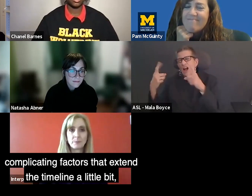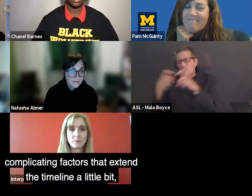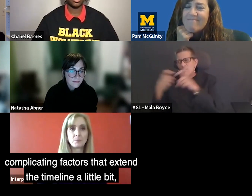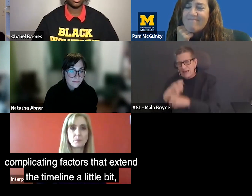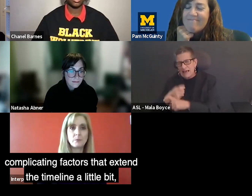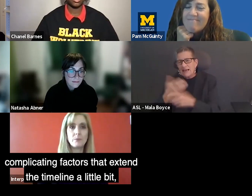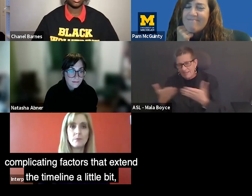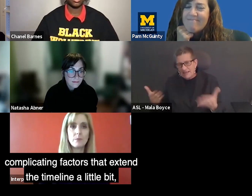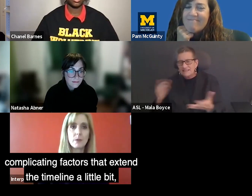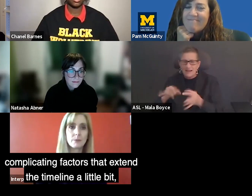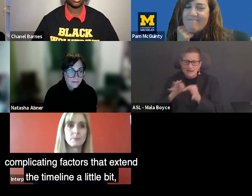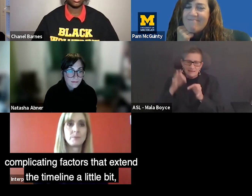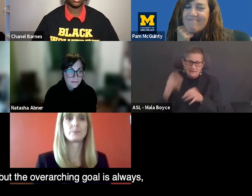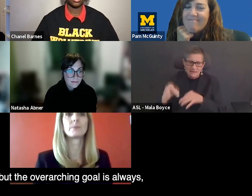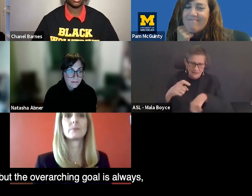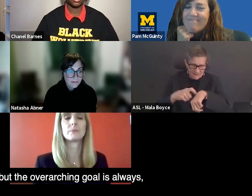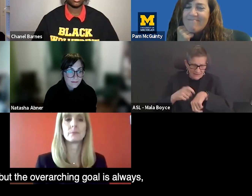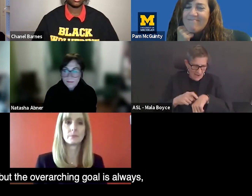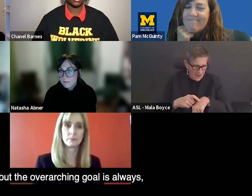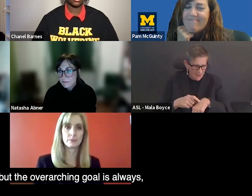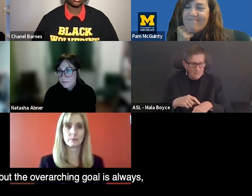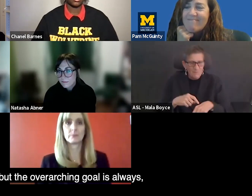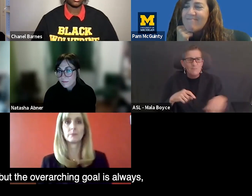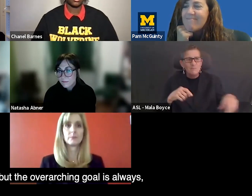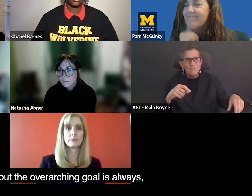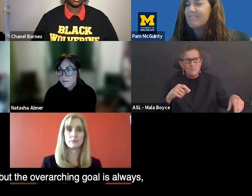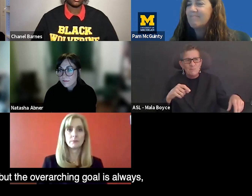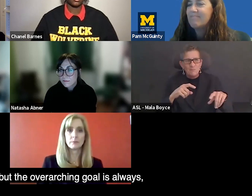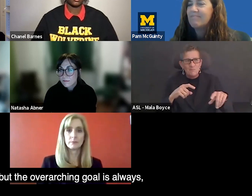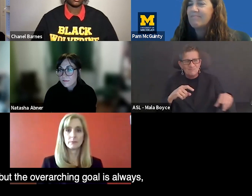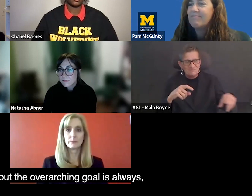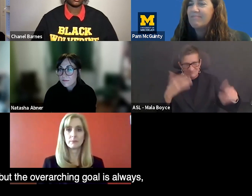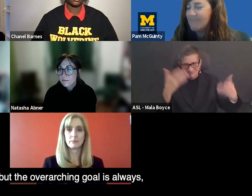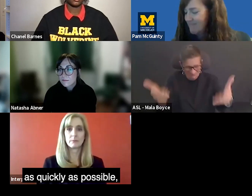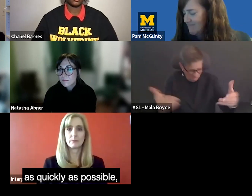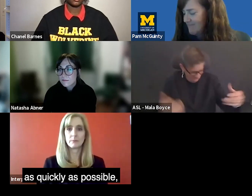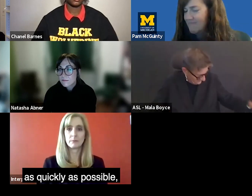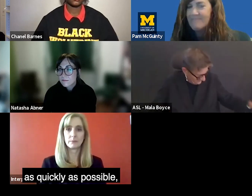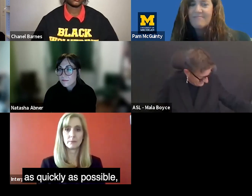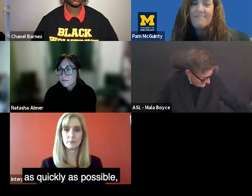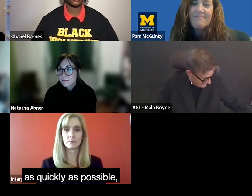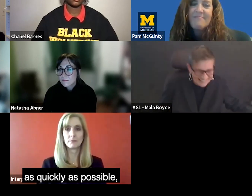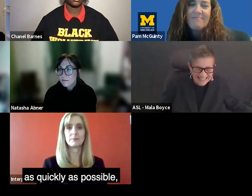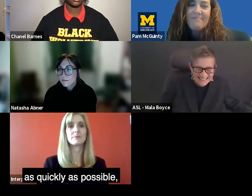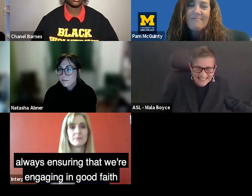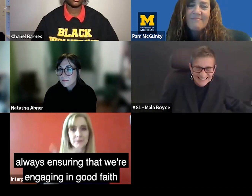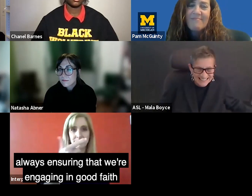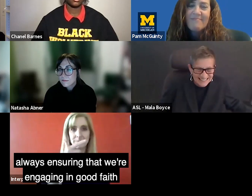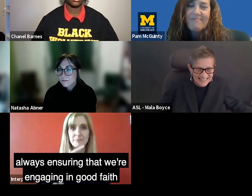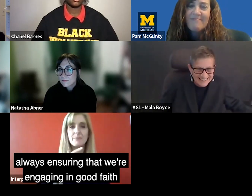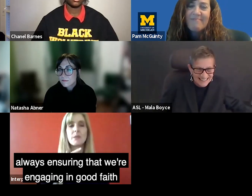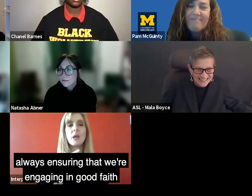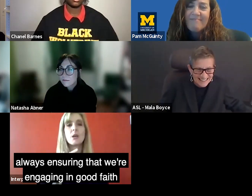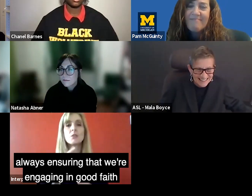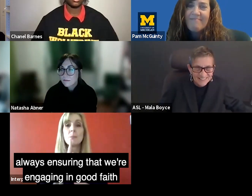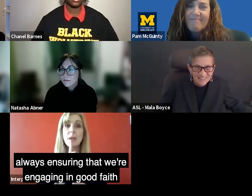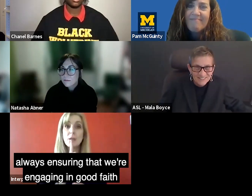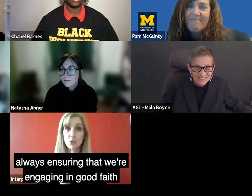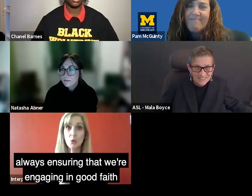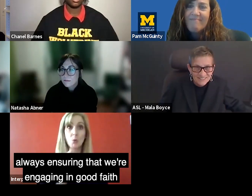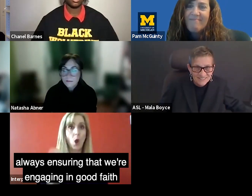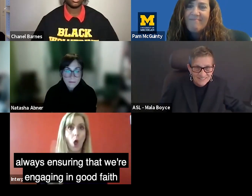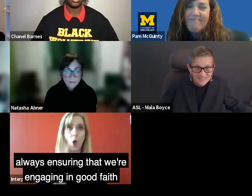that extended the timeline a little bit. But the overarching goal is always, as quickly as possible, always ensuring that we're